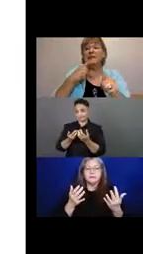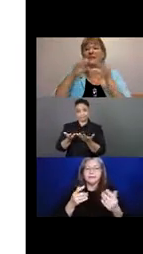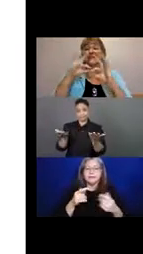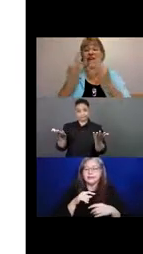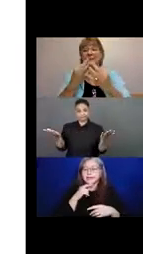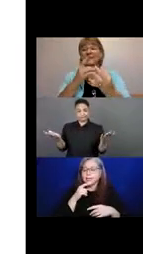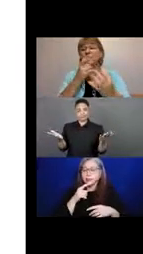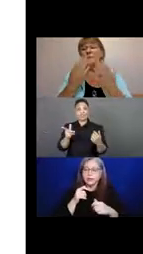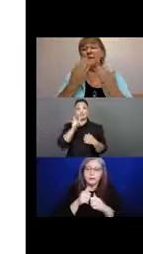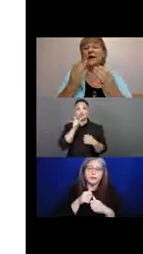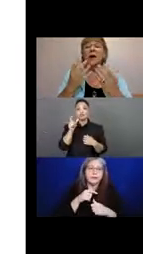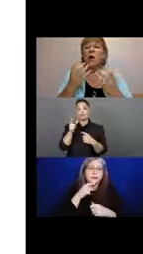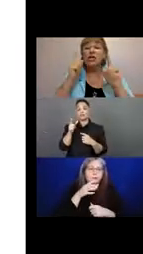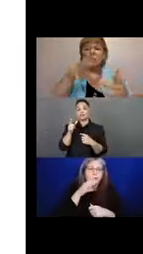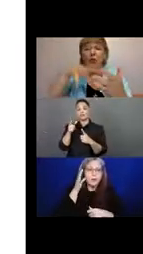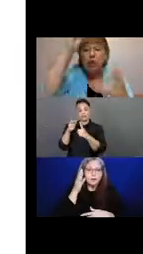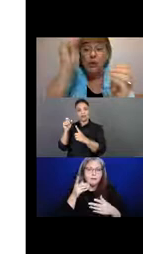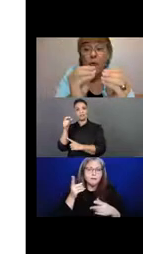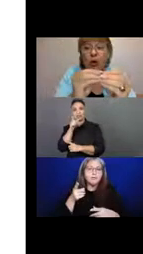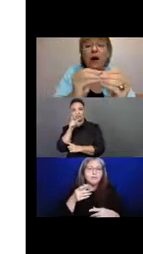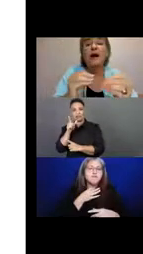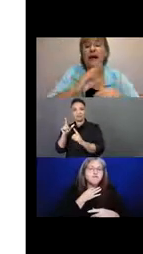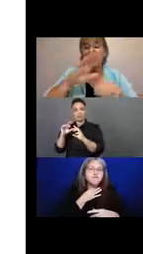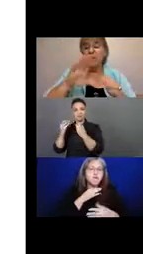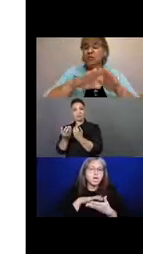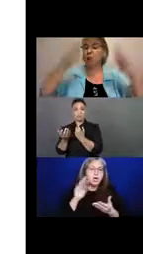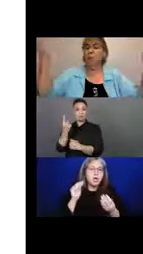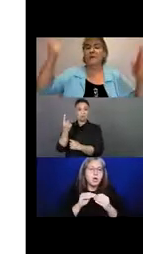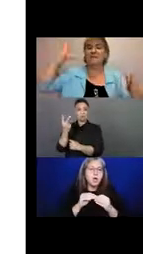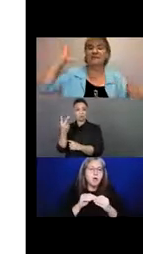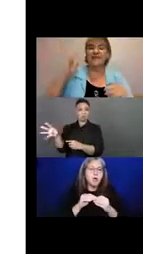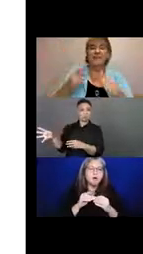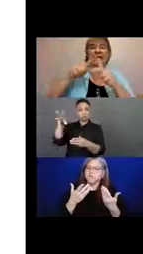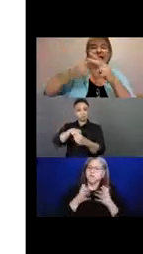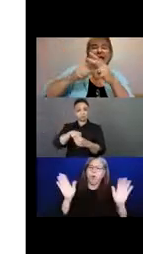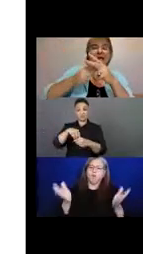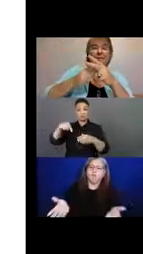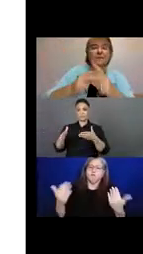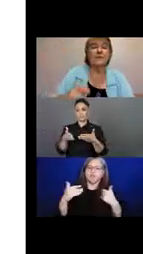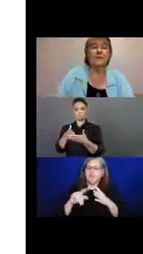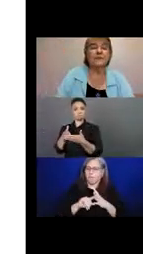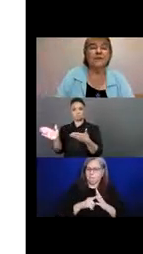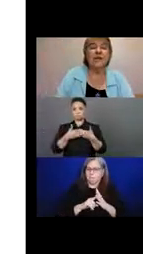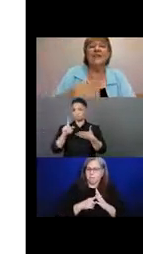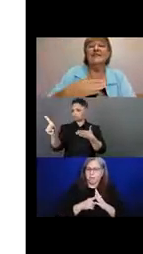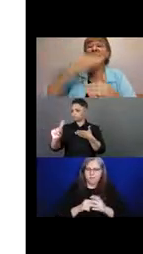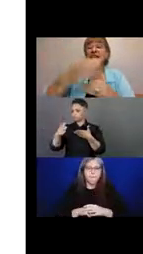hearing from hearing families who maybe wanted to learn more. It was open in the beginning. The next